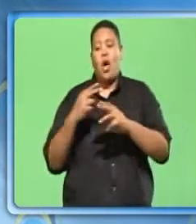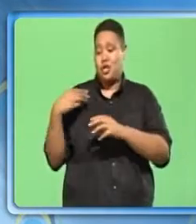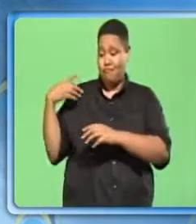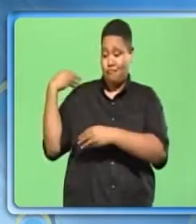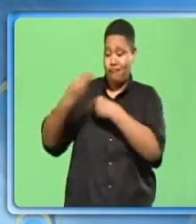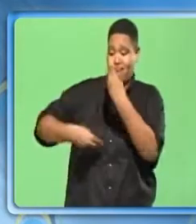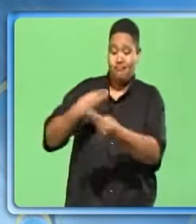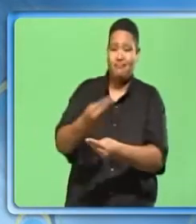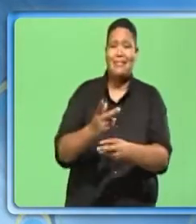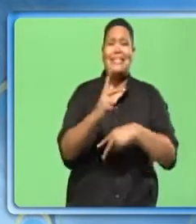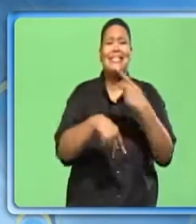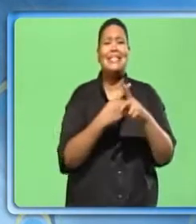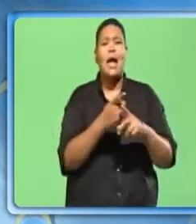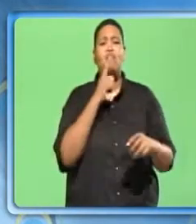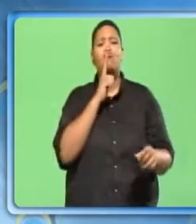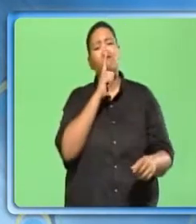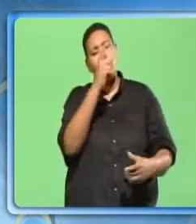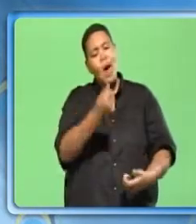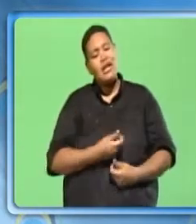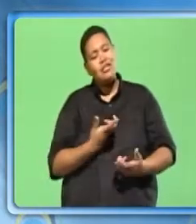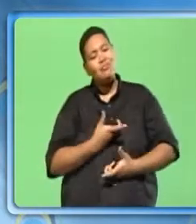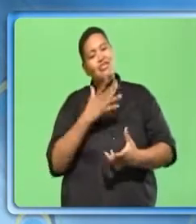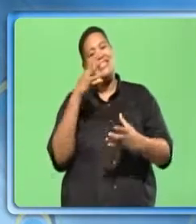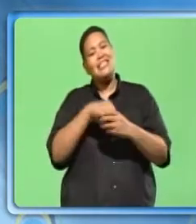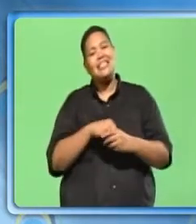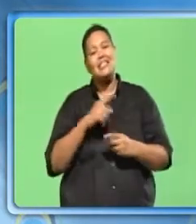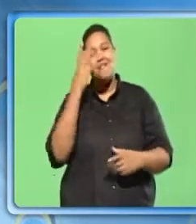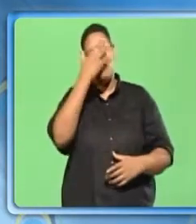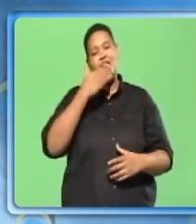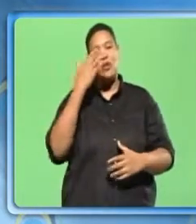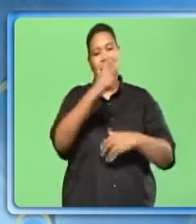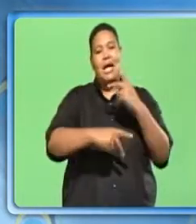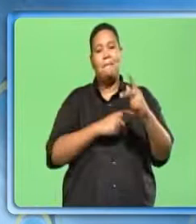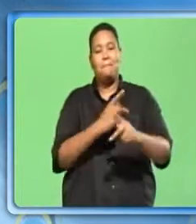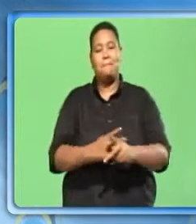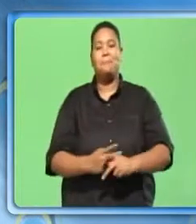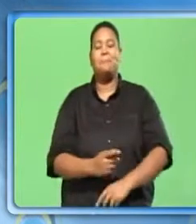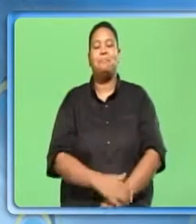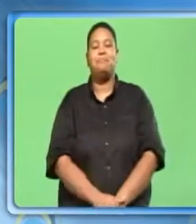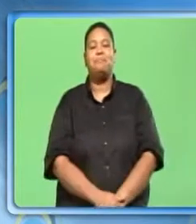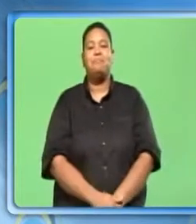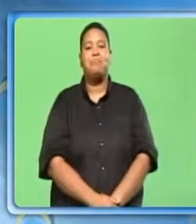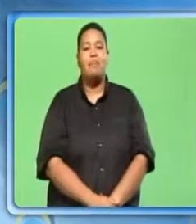adequate nutrition for true expression in the phenotype.